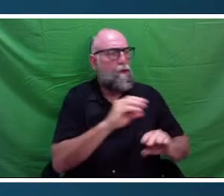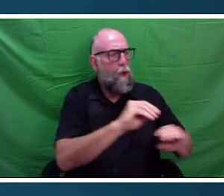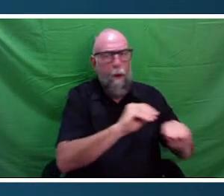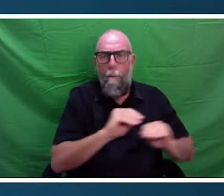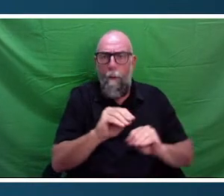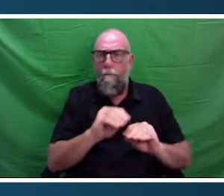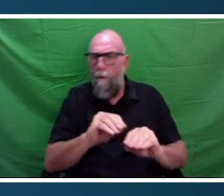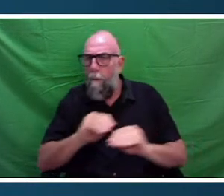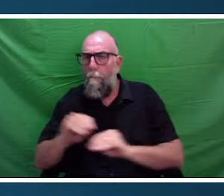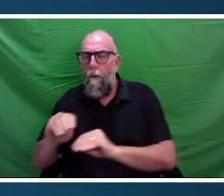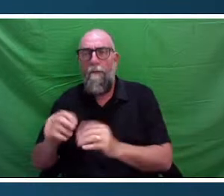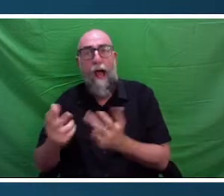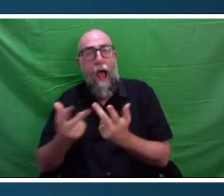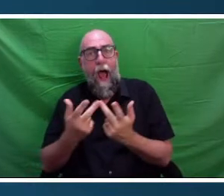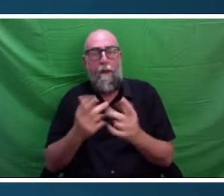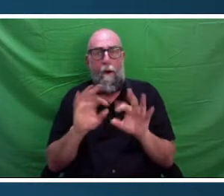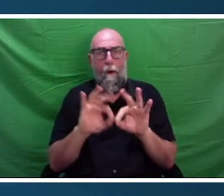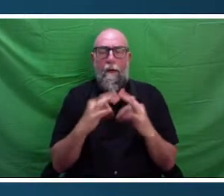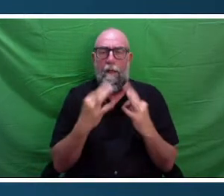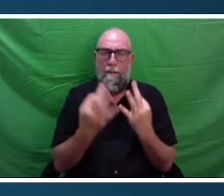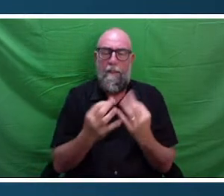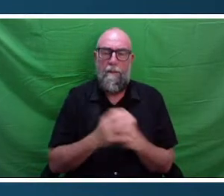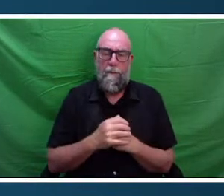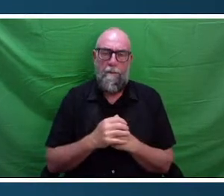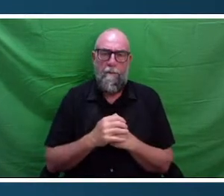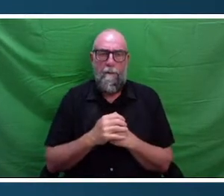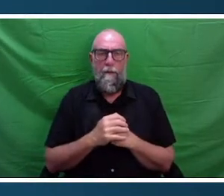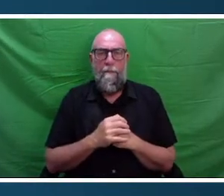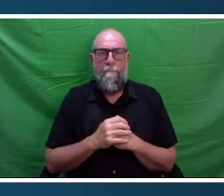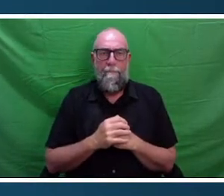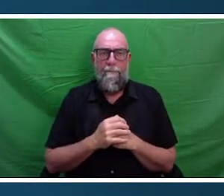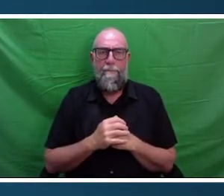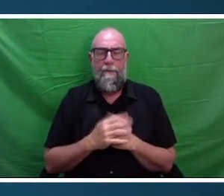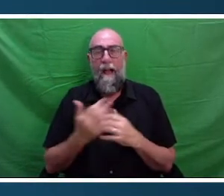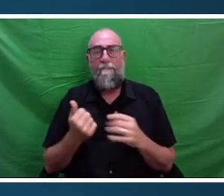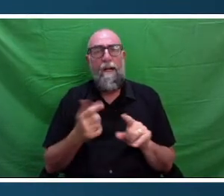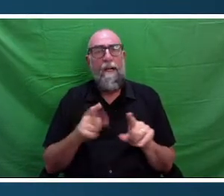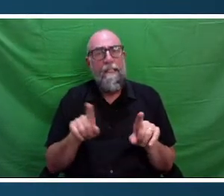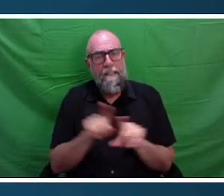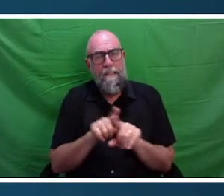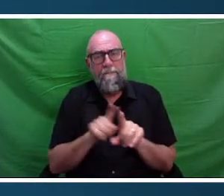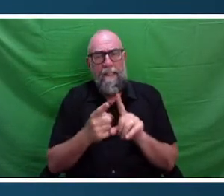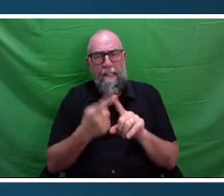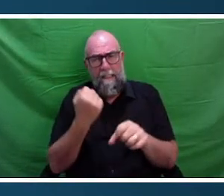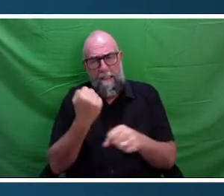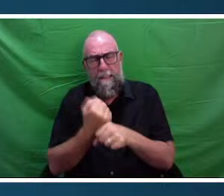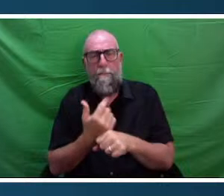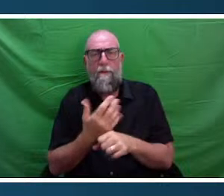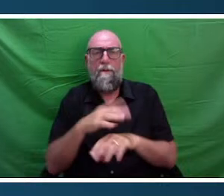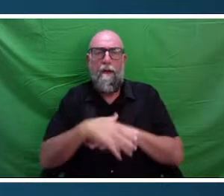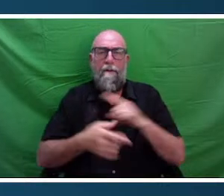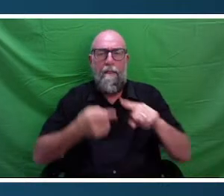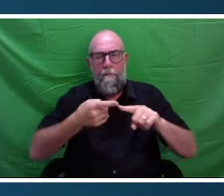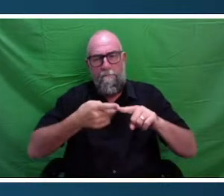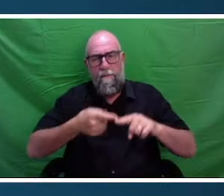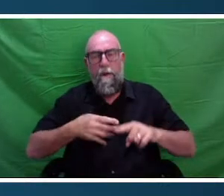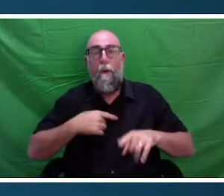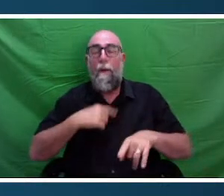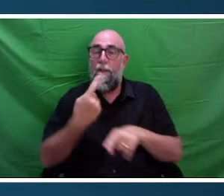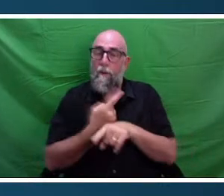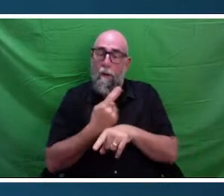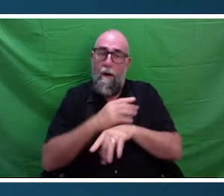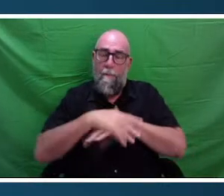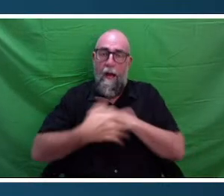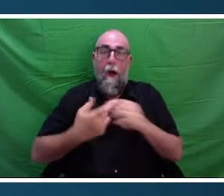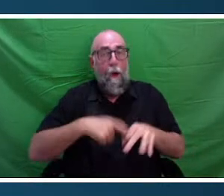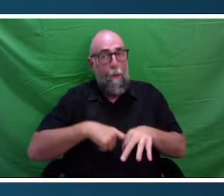day-to-day activities. There's also many instances and specific cases of concerns. And we did do qualitative work on the site, which I'll talk about in a moment as